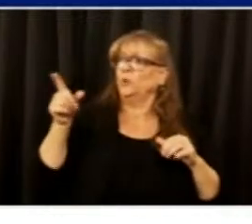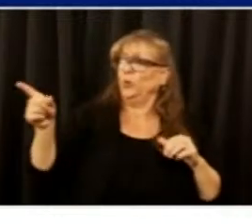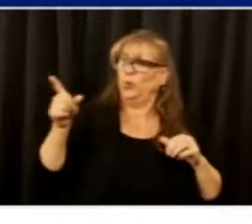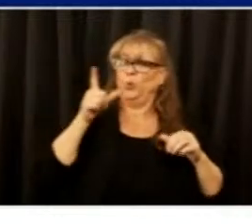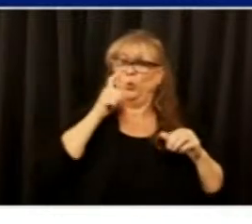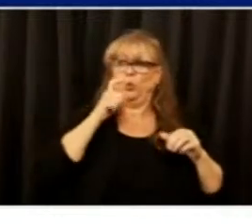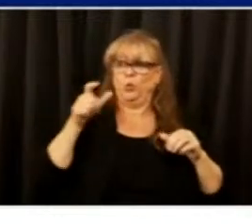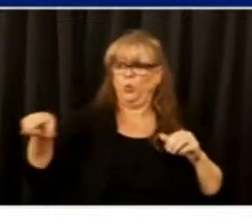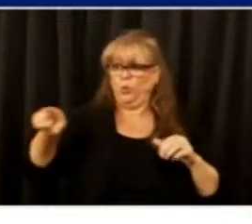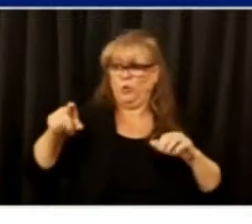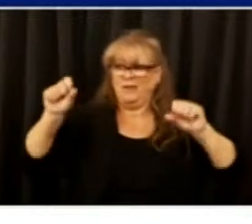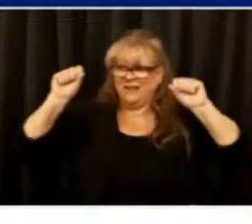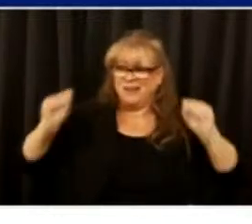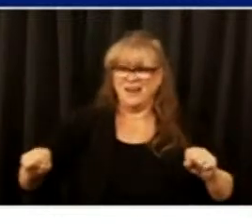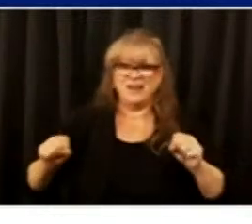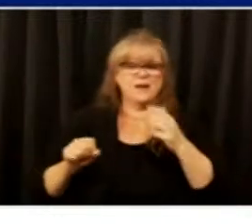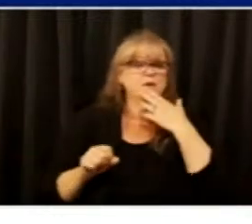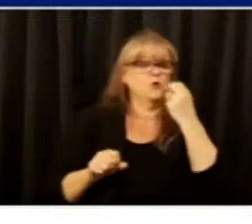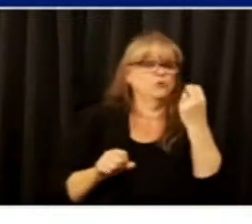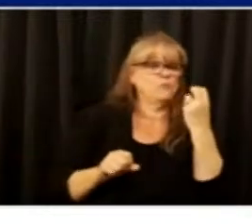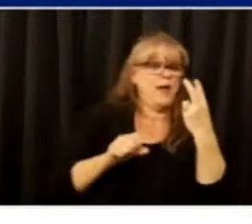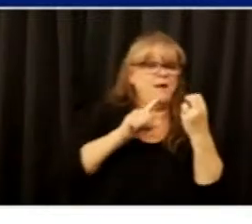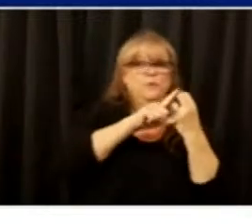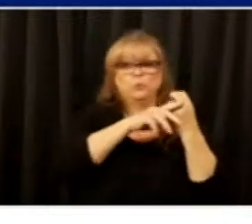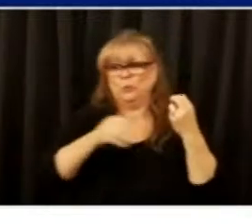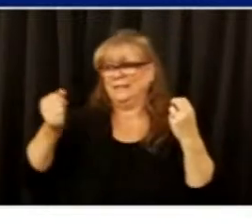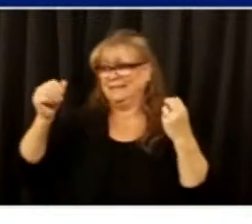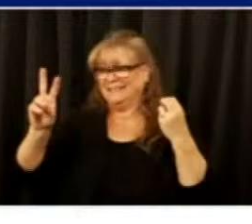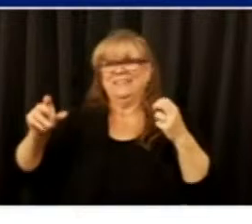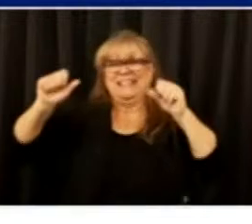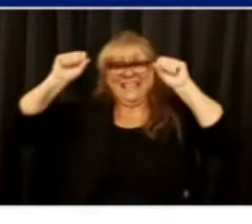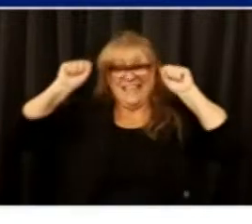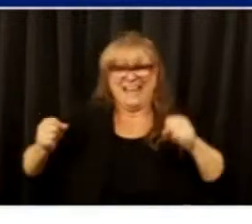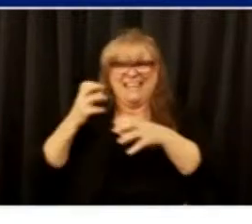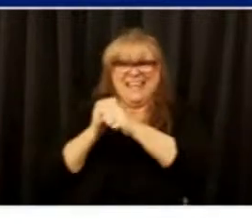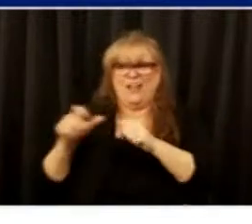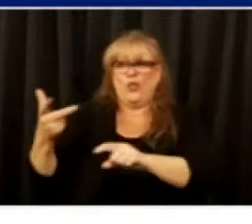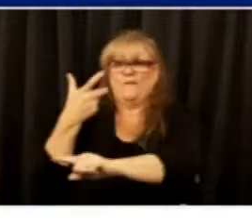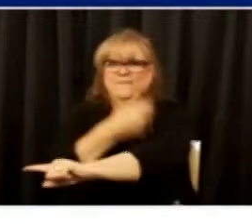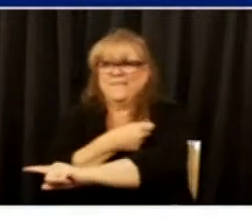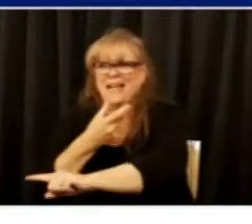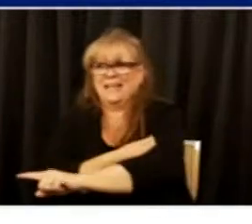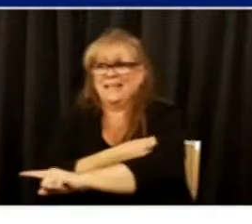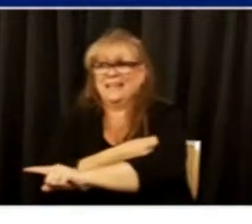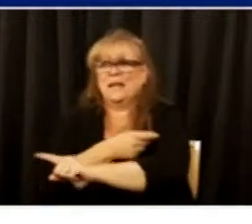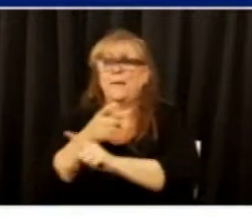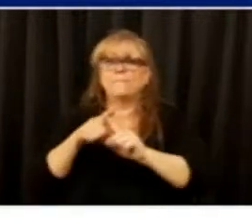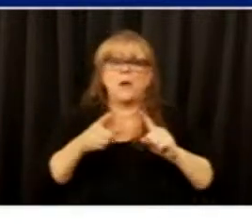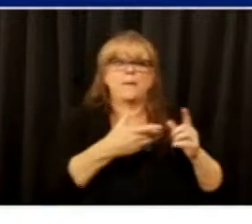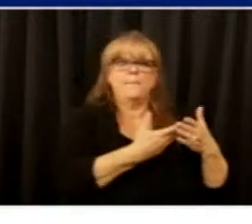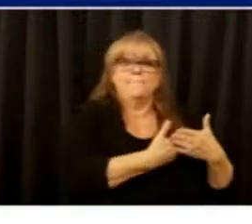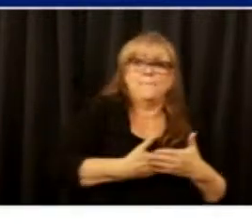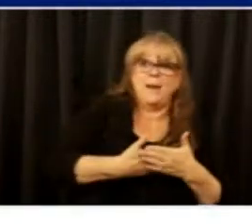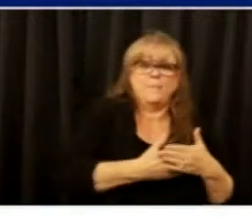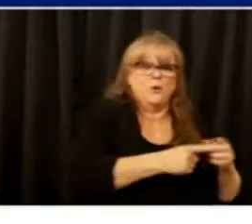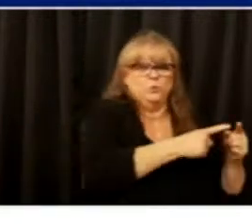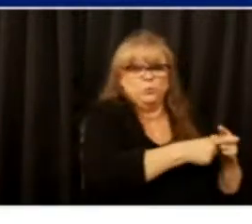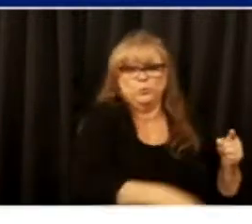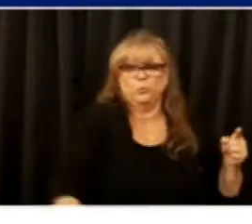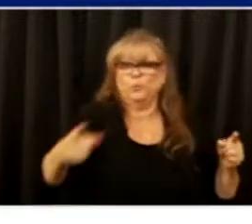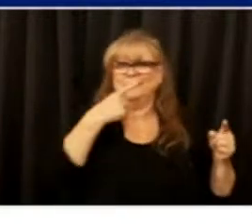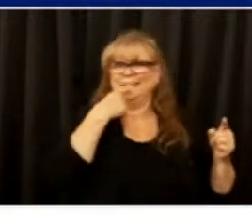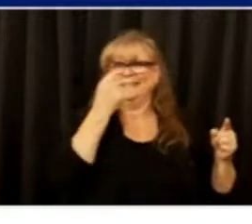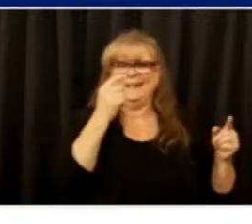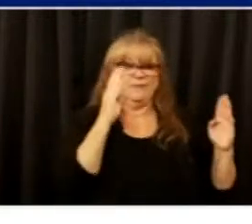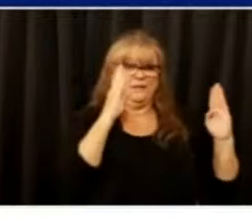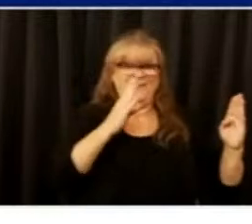to 17, and then those who are not yet vaccine eligible, so those 0 to 11 years old. About half of Colorado's